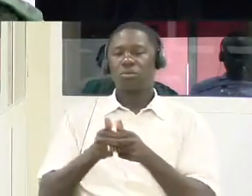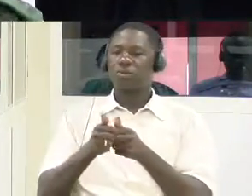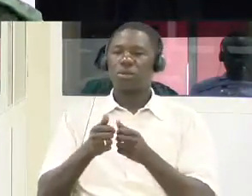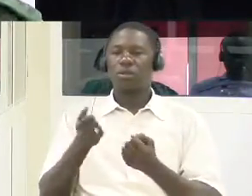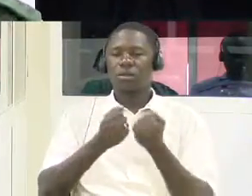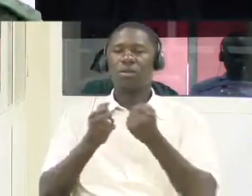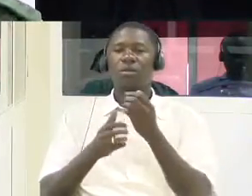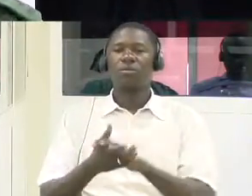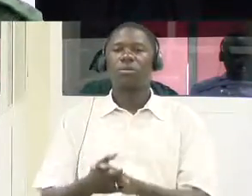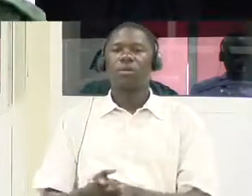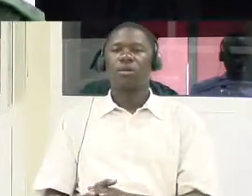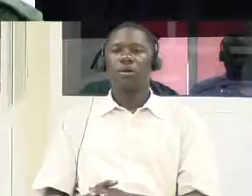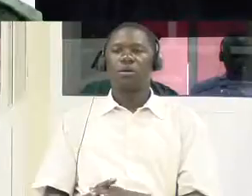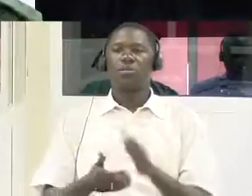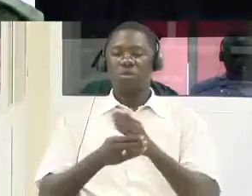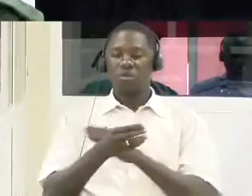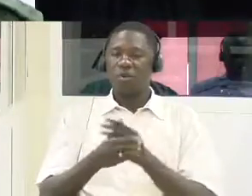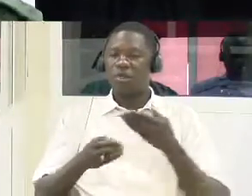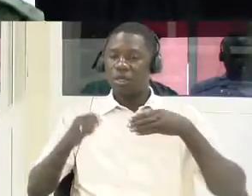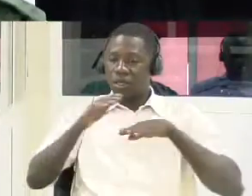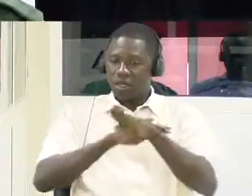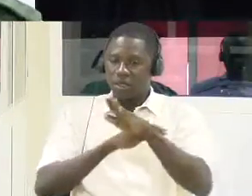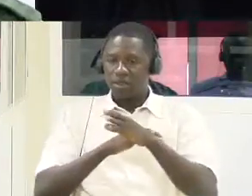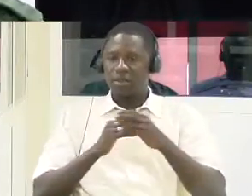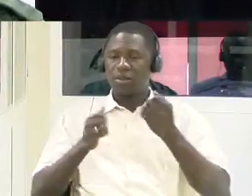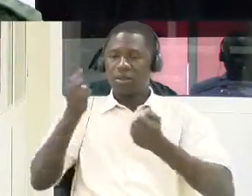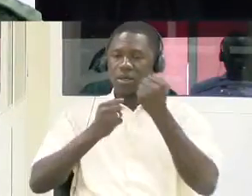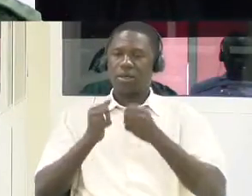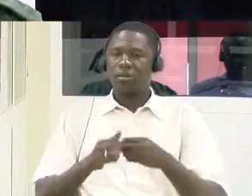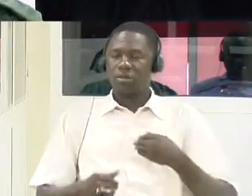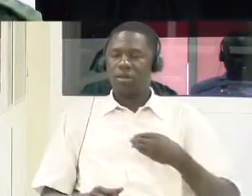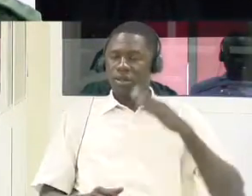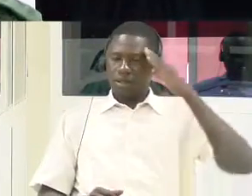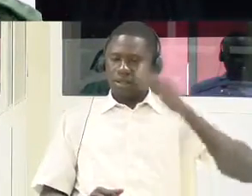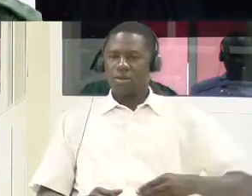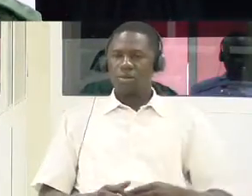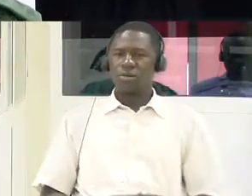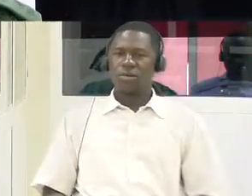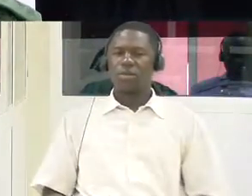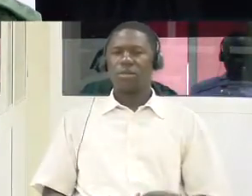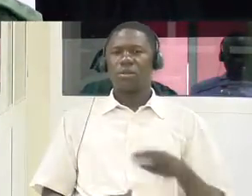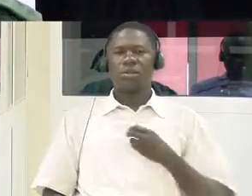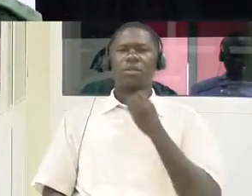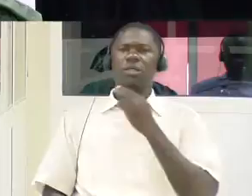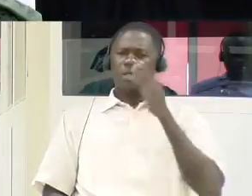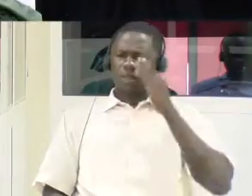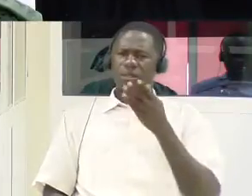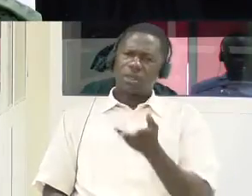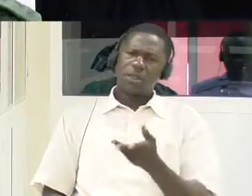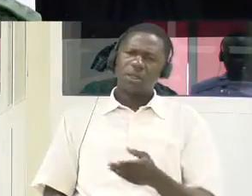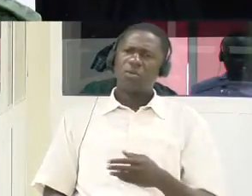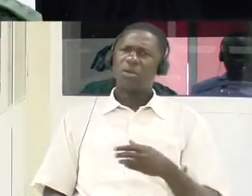when he was about to enter the car, I salute him. I said, sir, with the threats you are talking